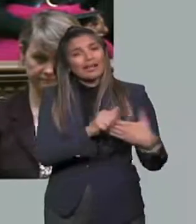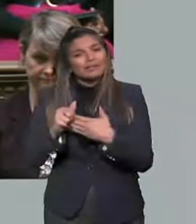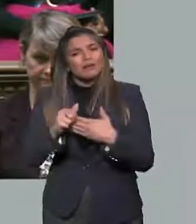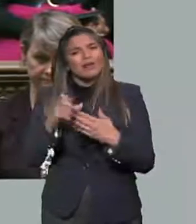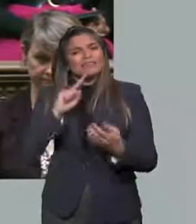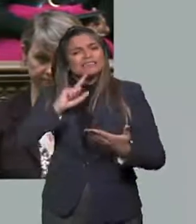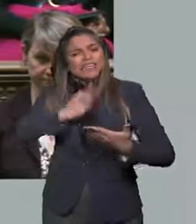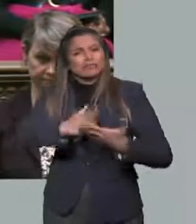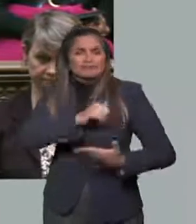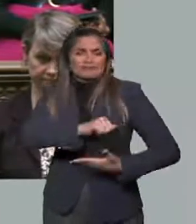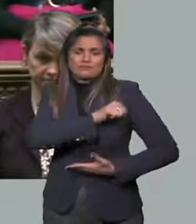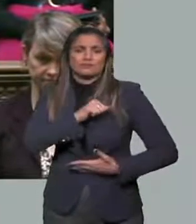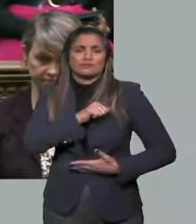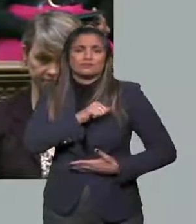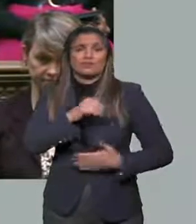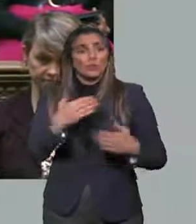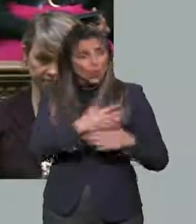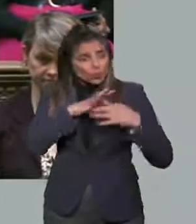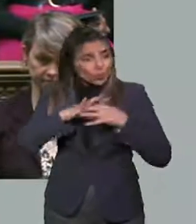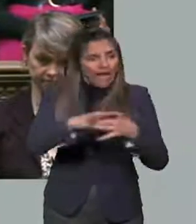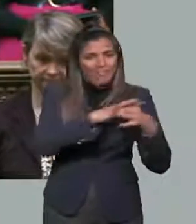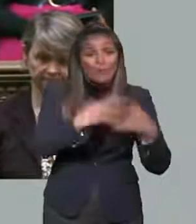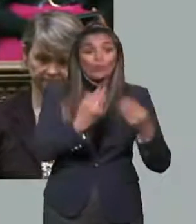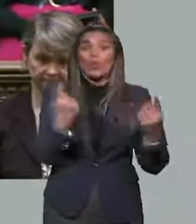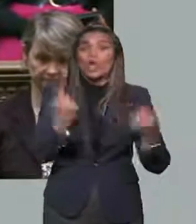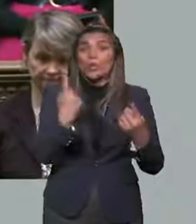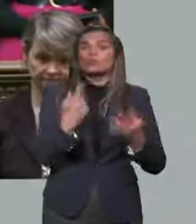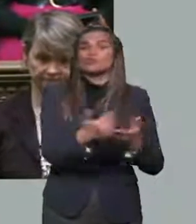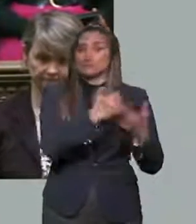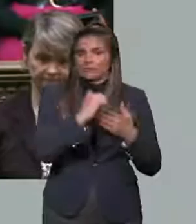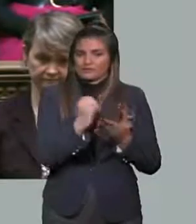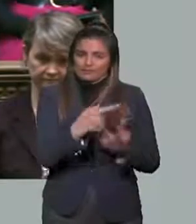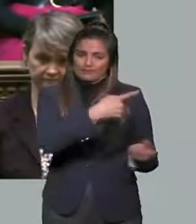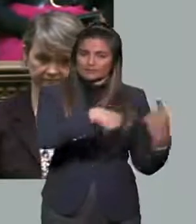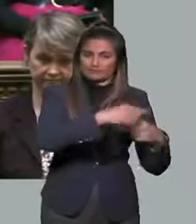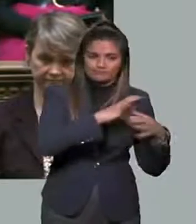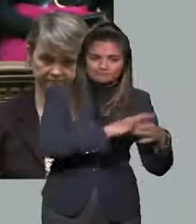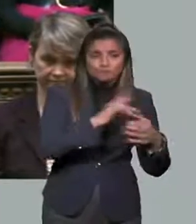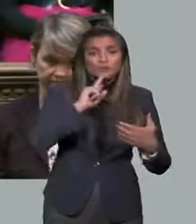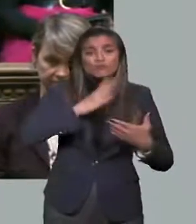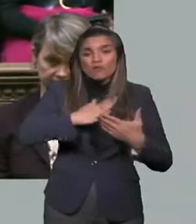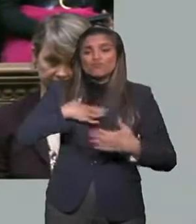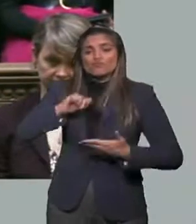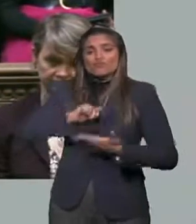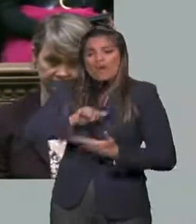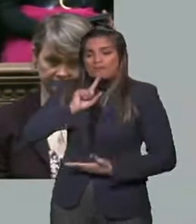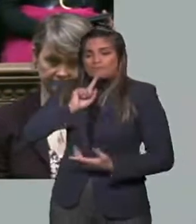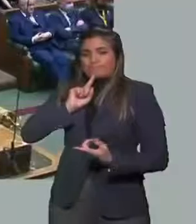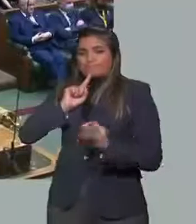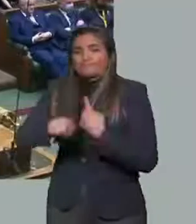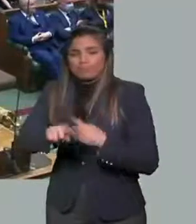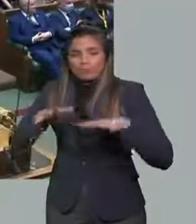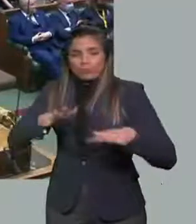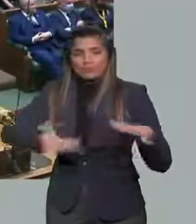that works with the security services, can be trusted to say the right thing for British diplomacy